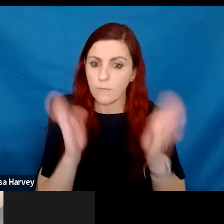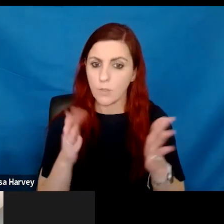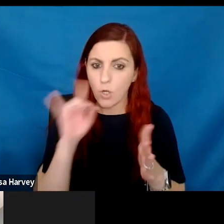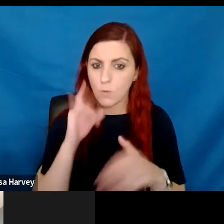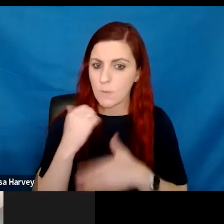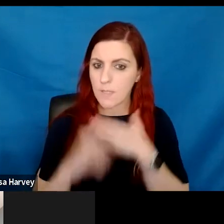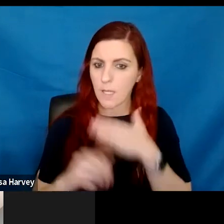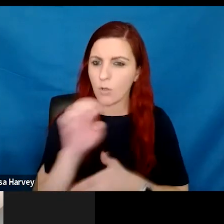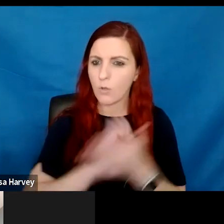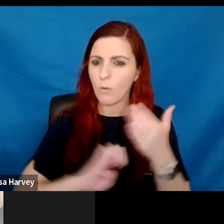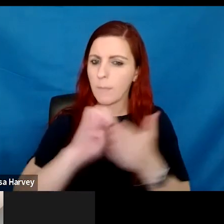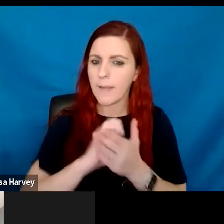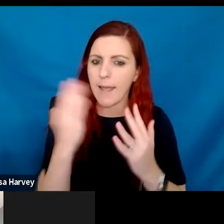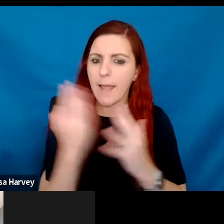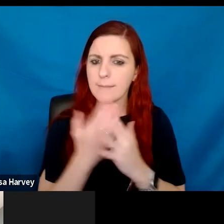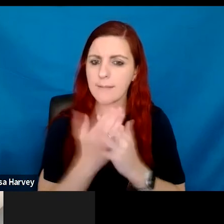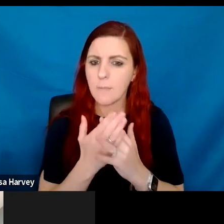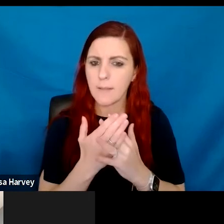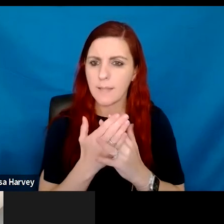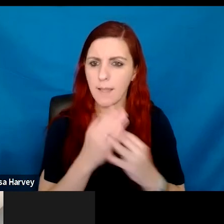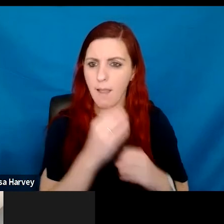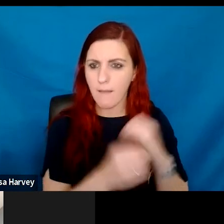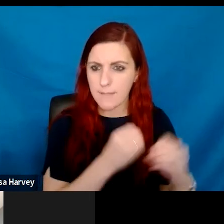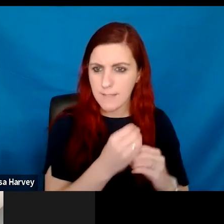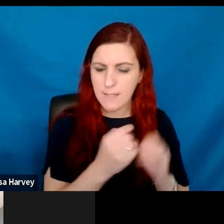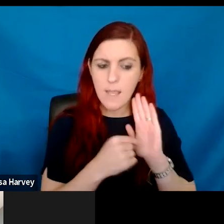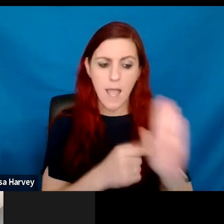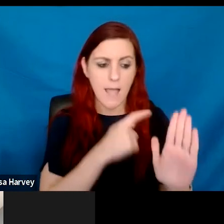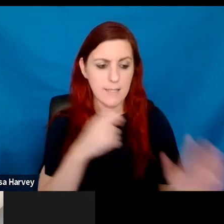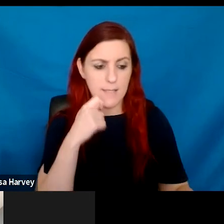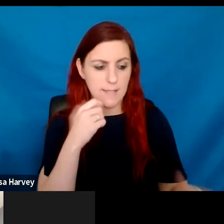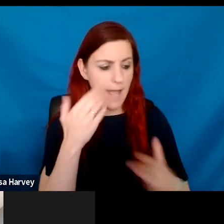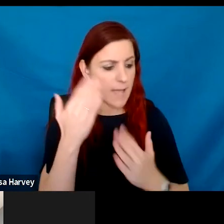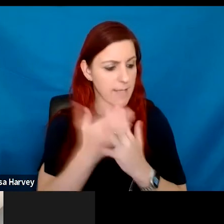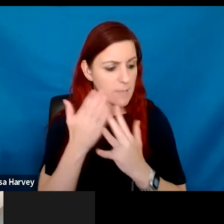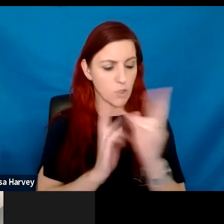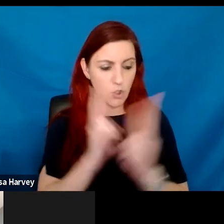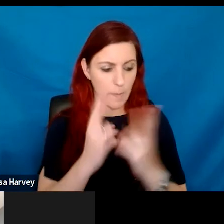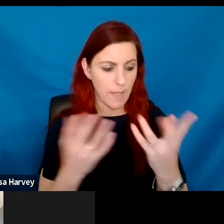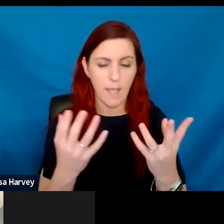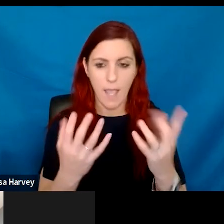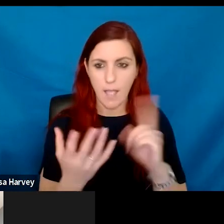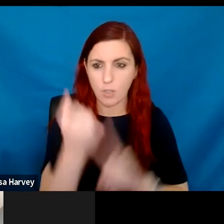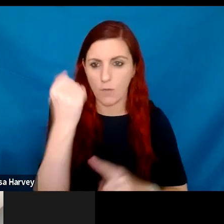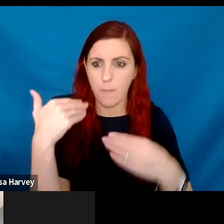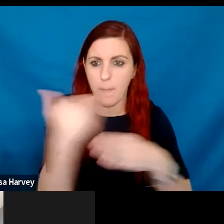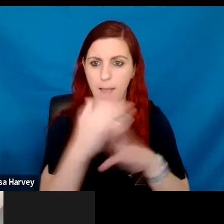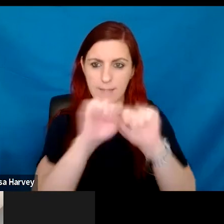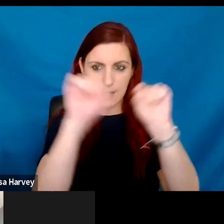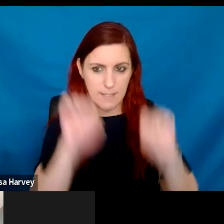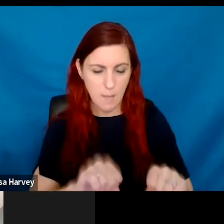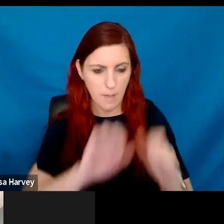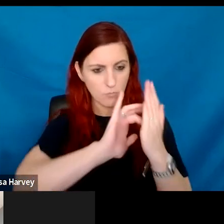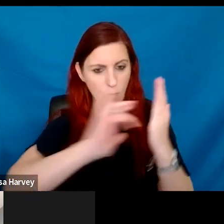the European Accessibility Act sets out that accessibility should be achieved by the systemic removal and prevention